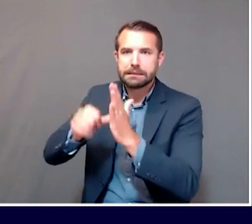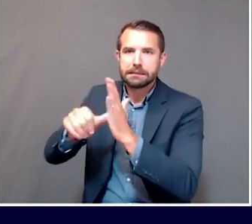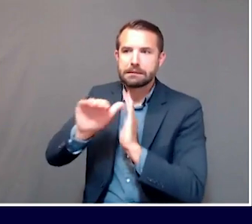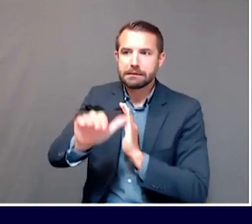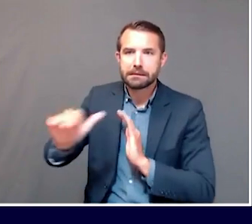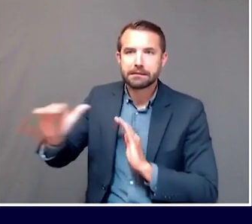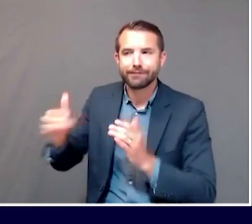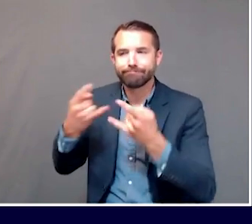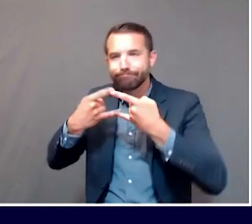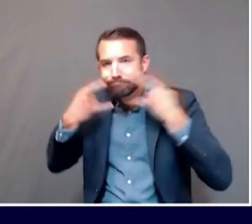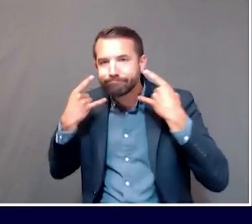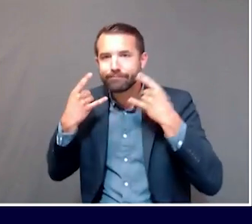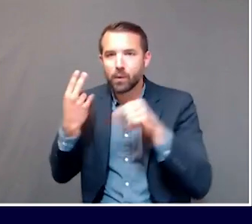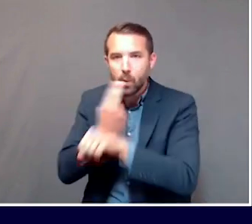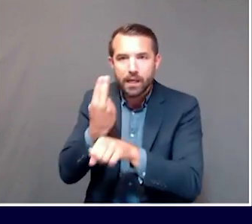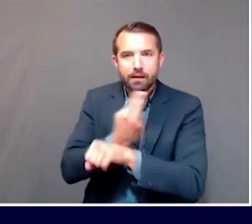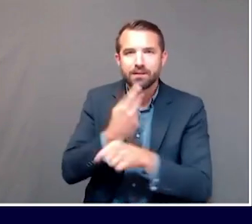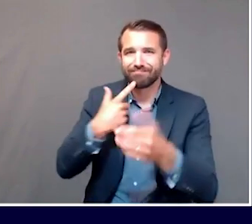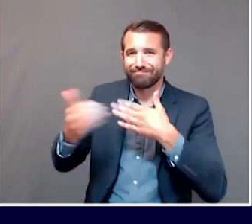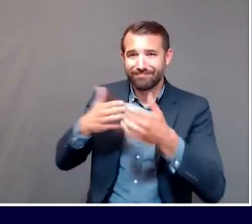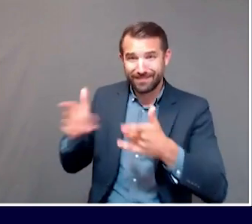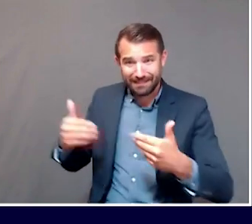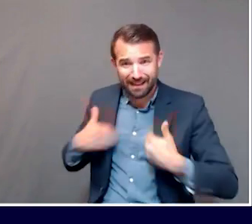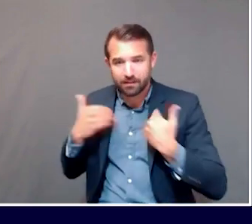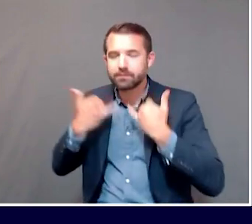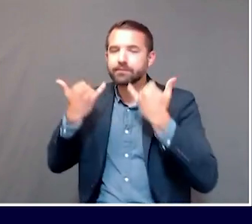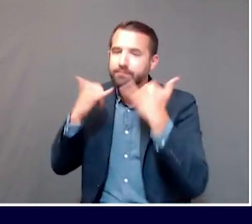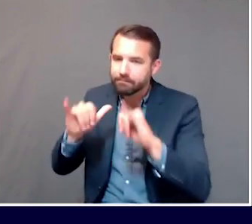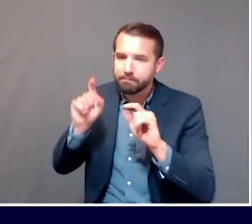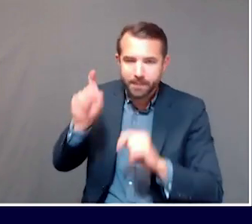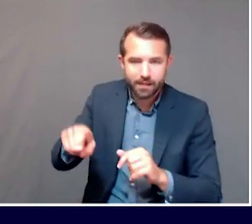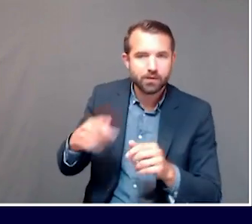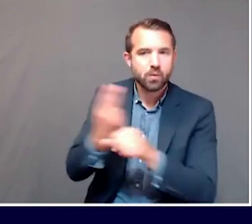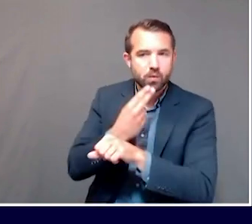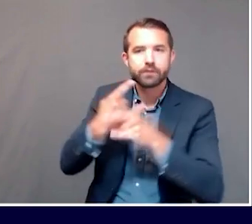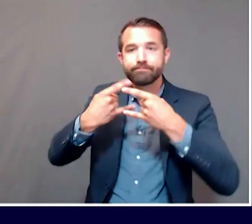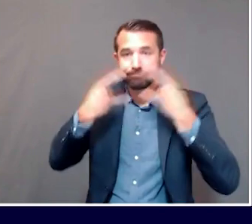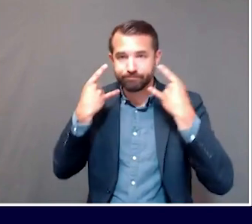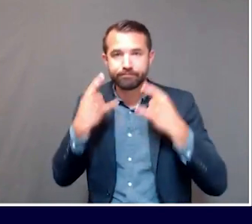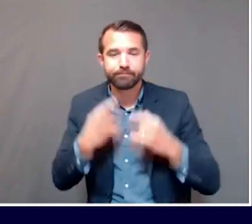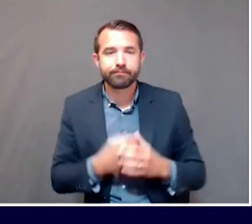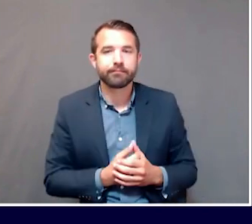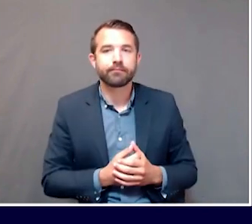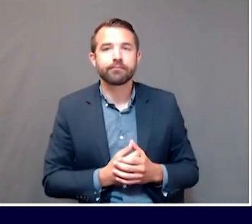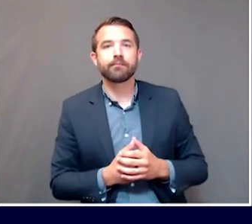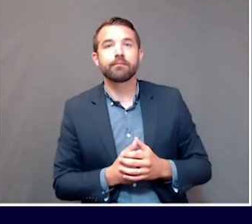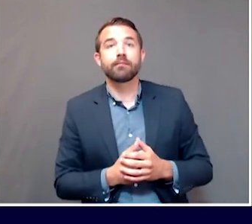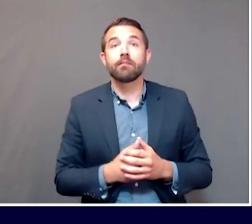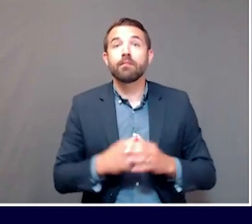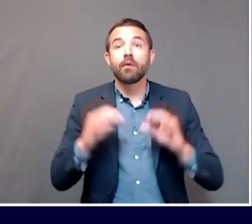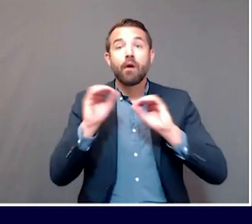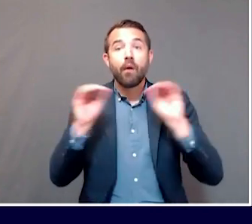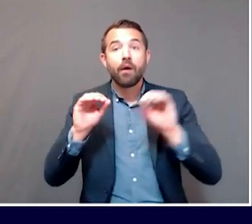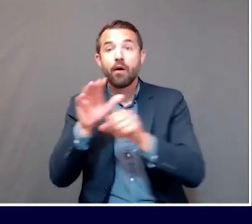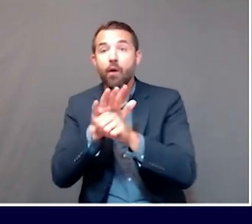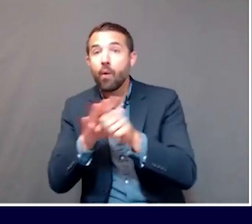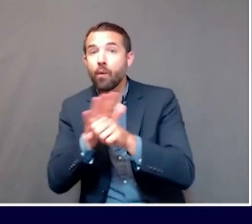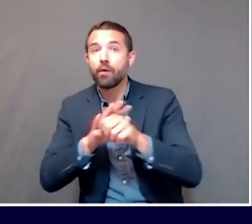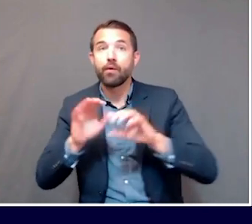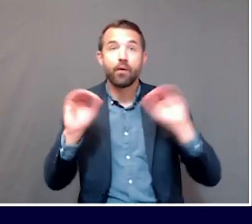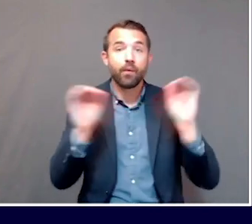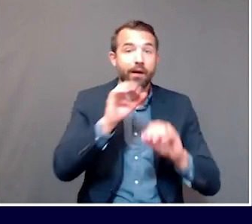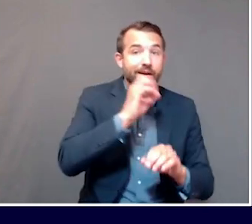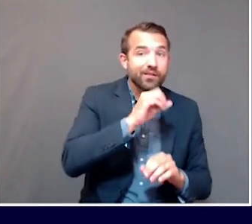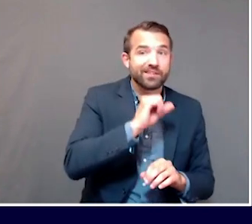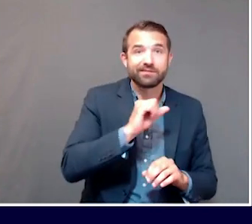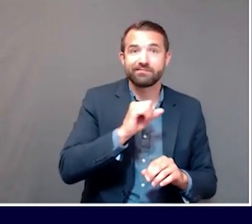younger folks. No one is immune to this virus. No location in Maine is immune to it. No age group is immune to it. Well, let me add